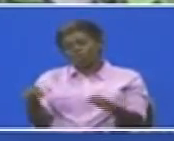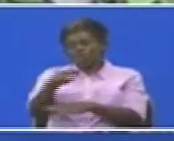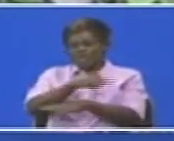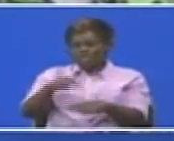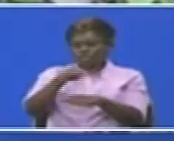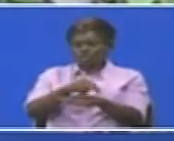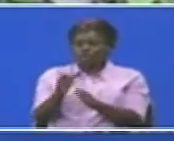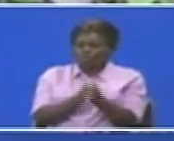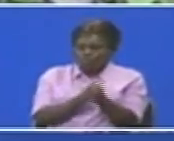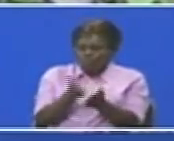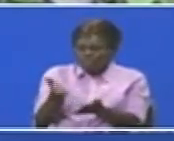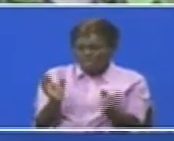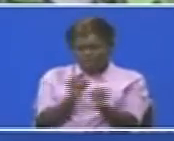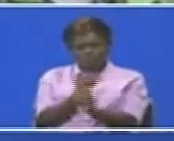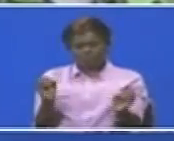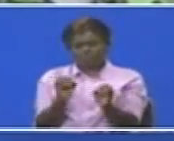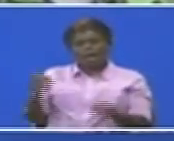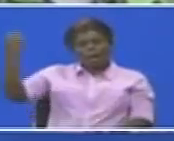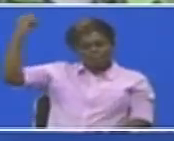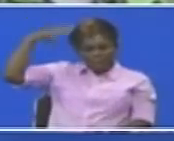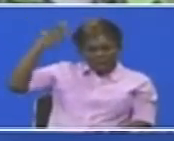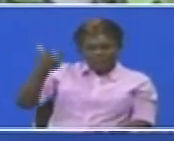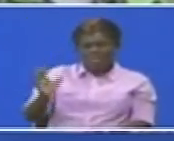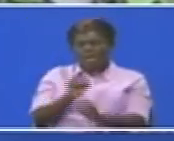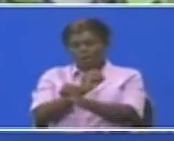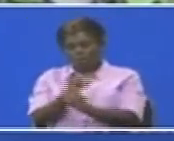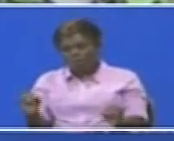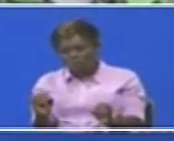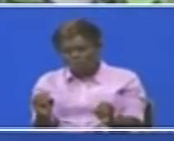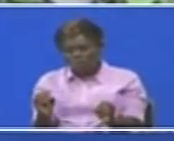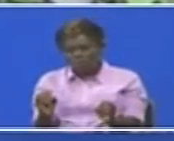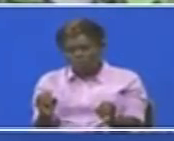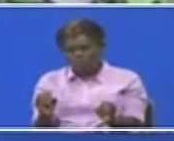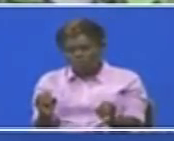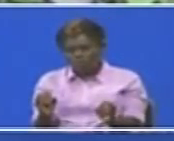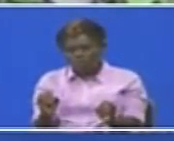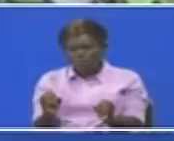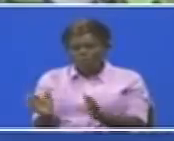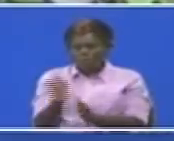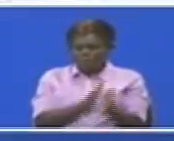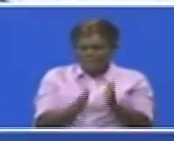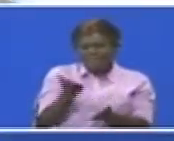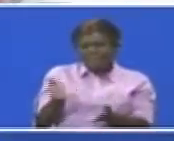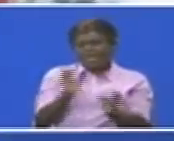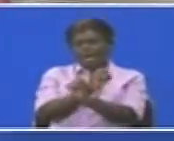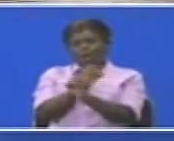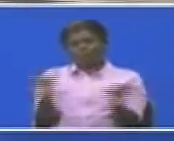grid to provide electricity. There was no sewer lines running the city of Mogadishu.